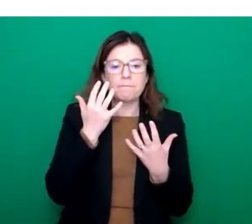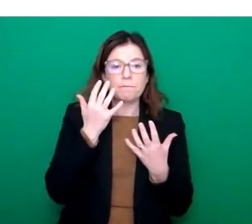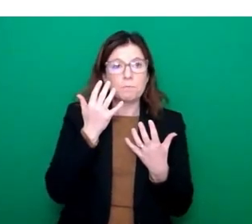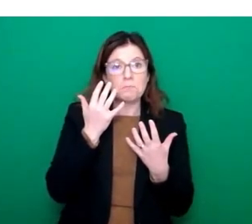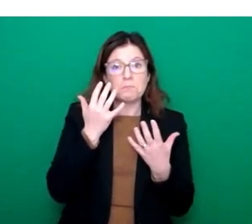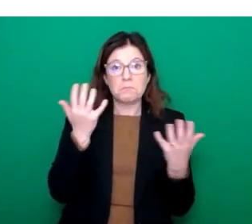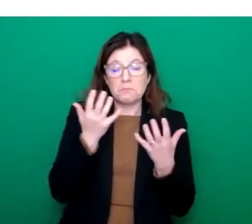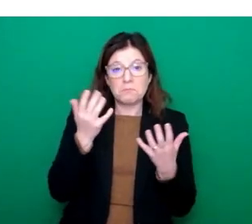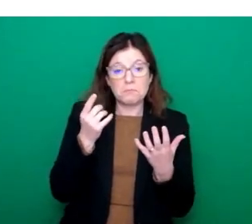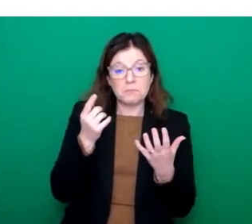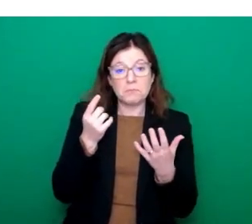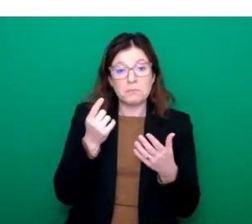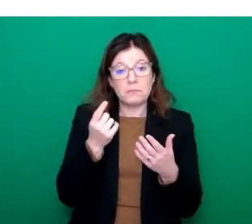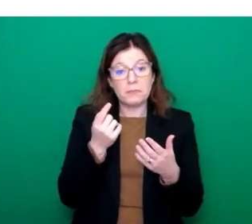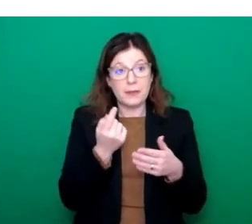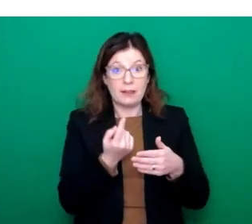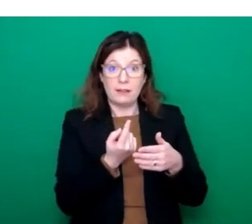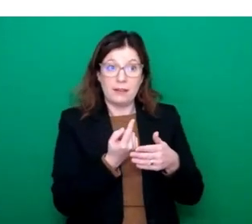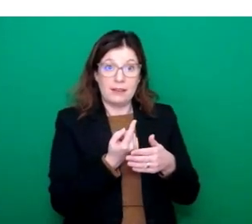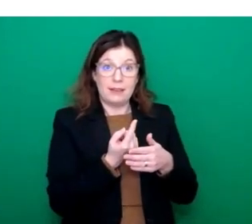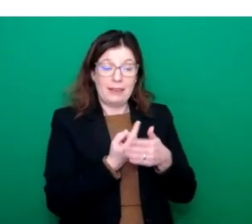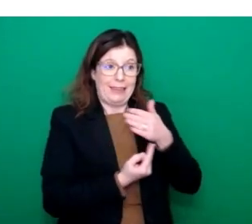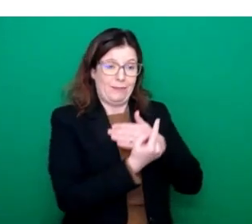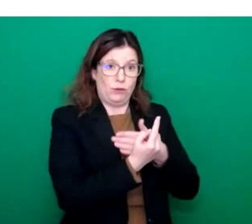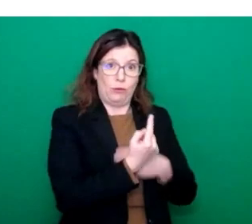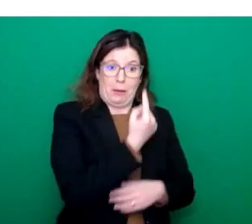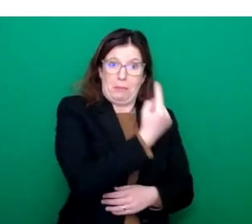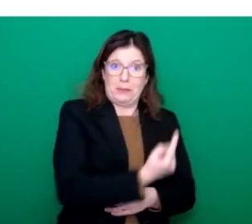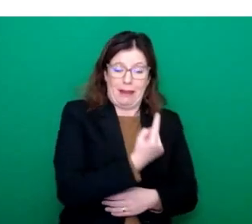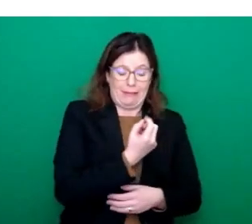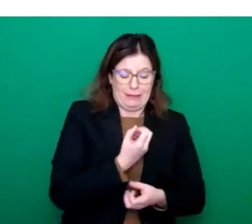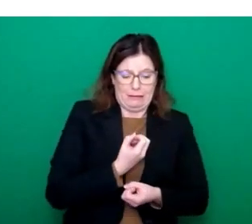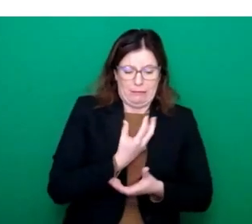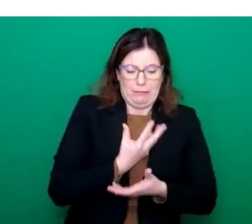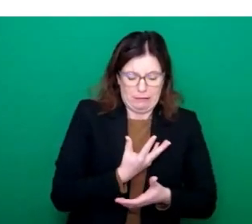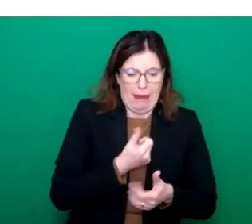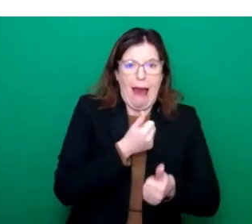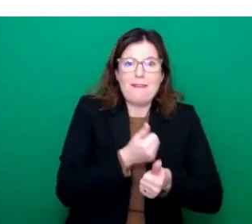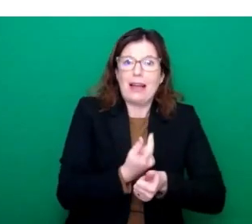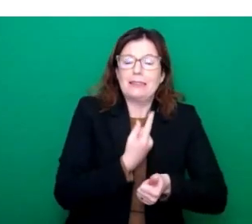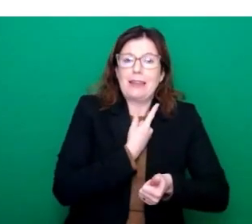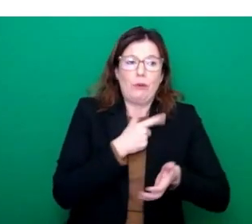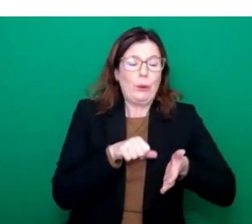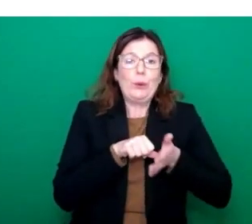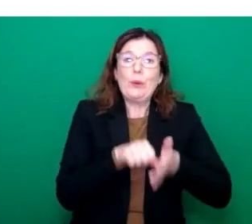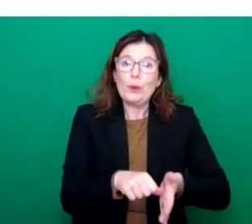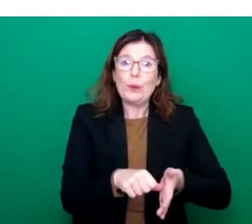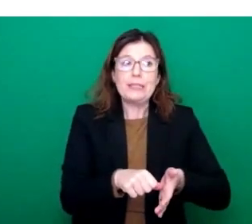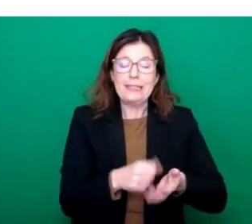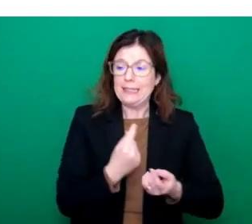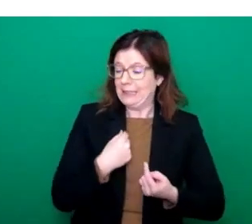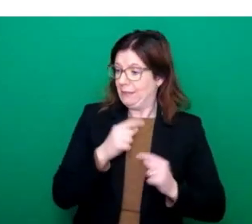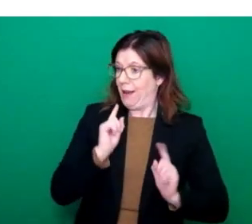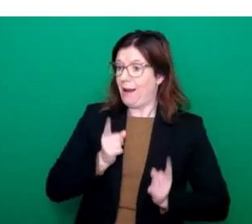you would give for individuals who maybe struggle with advocating, because I think one of the challenges that we've got is a range